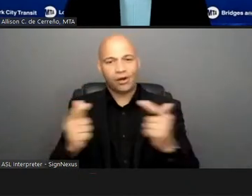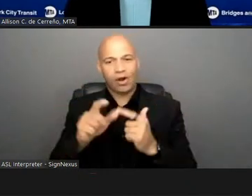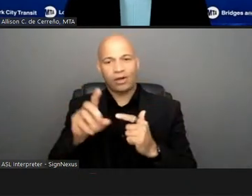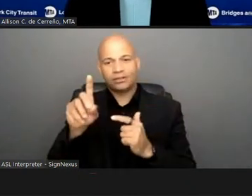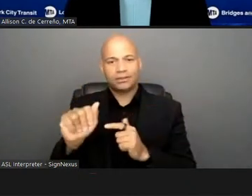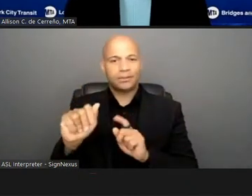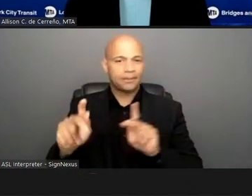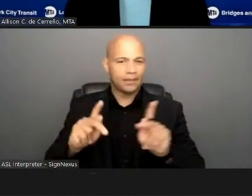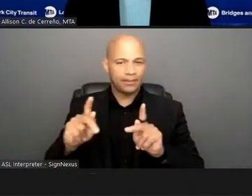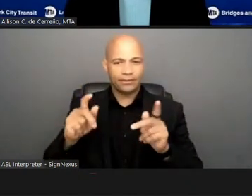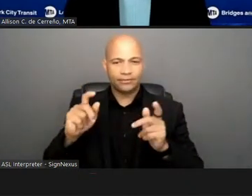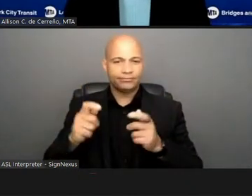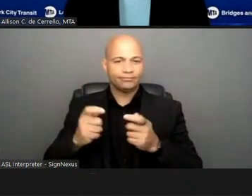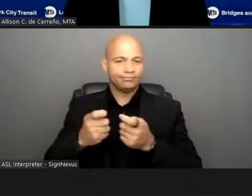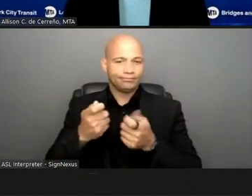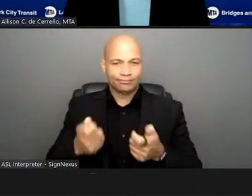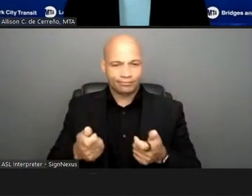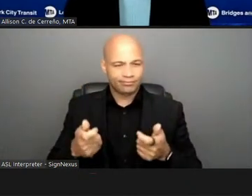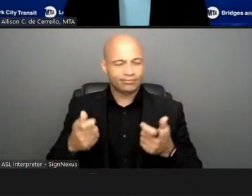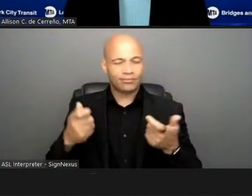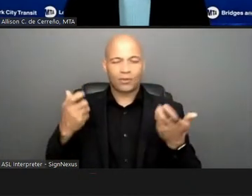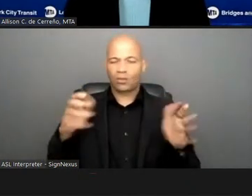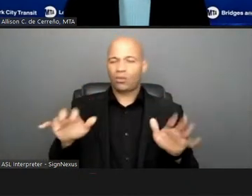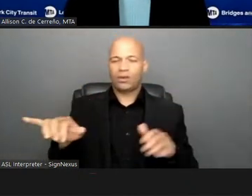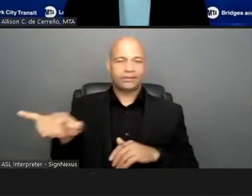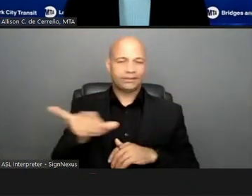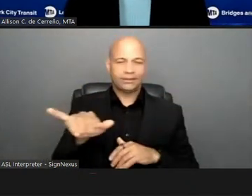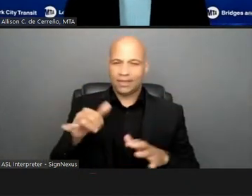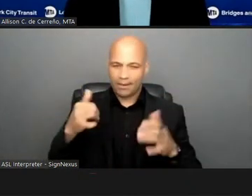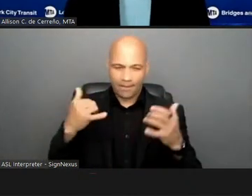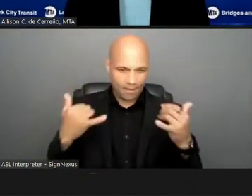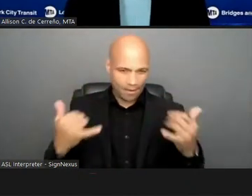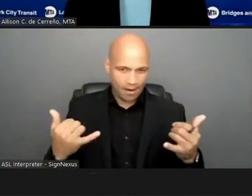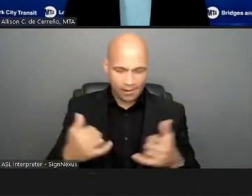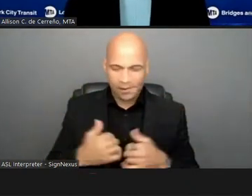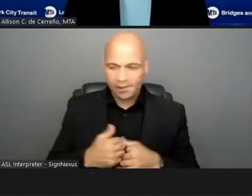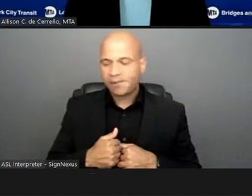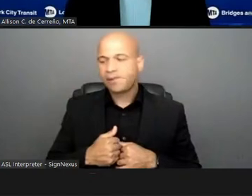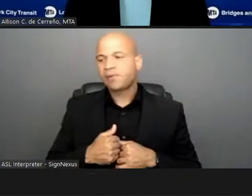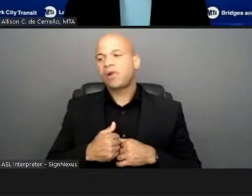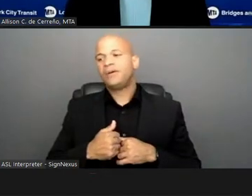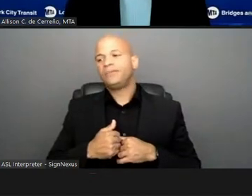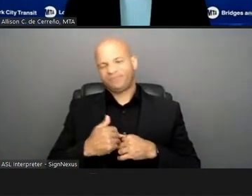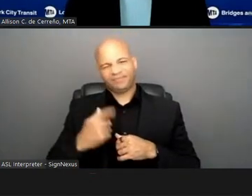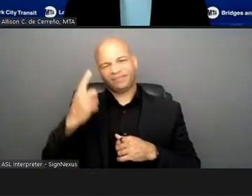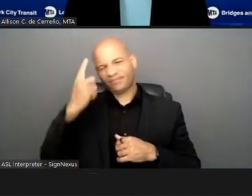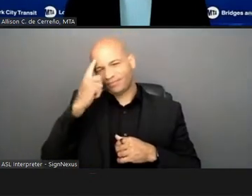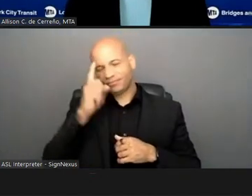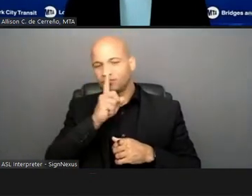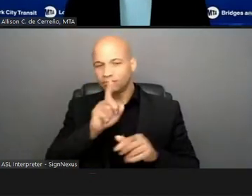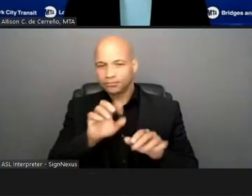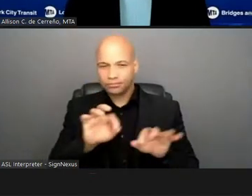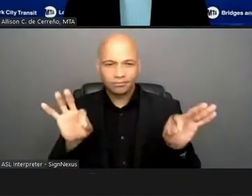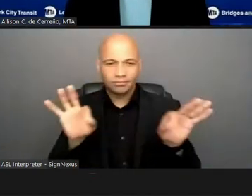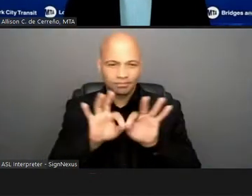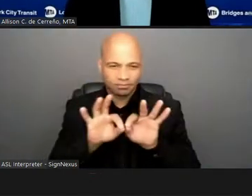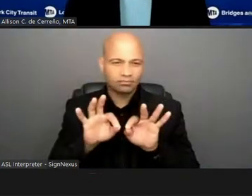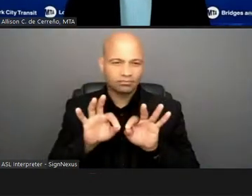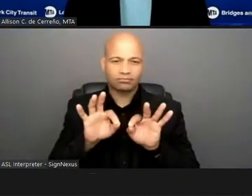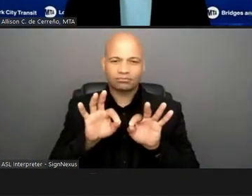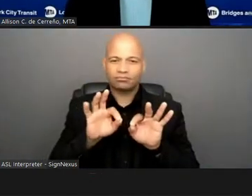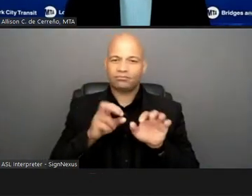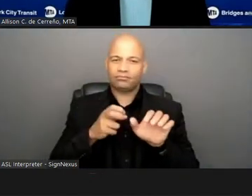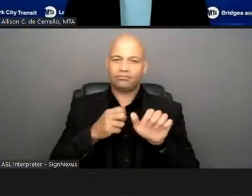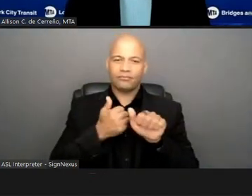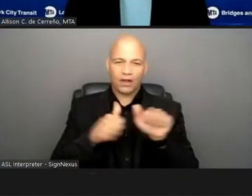uh we don't want a similar situation to happen here uh we think that it's imperative that it being avoided to this end we